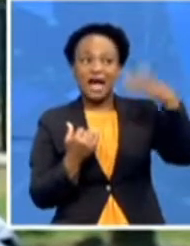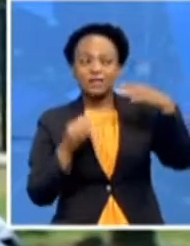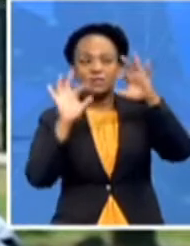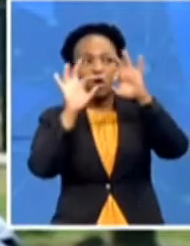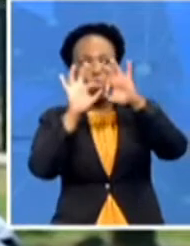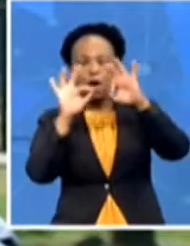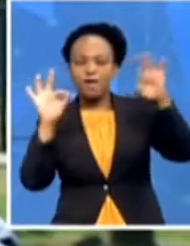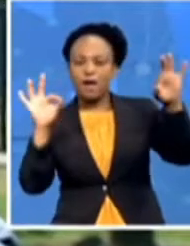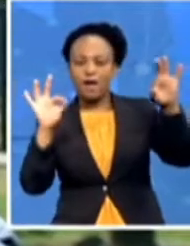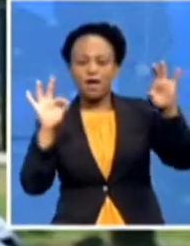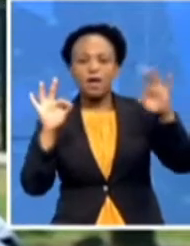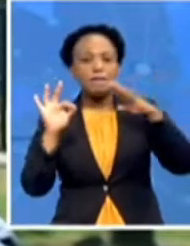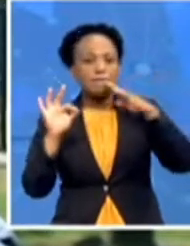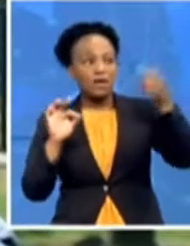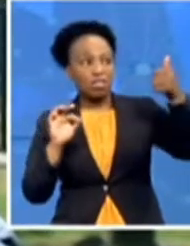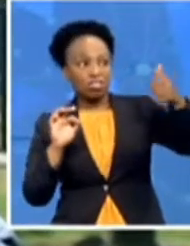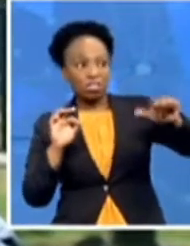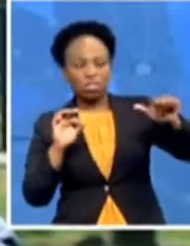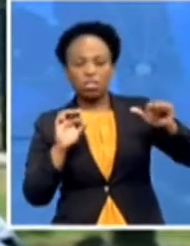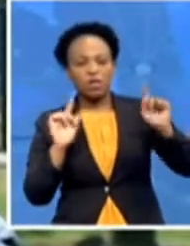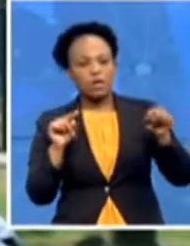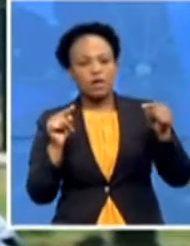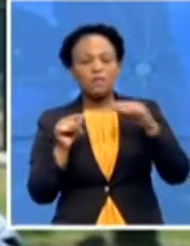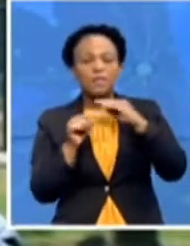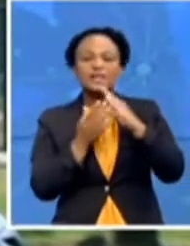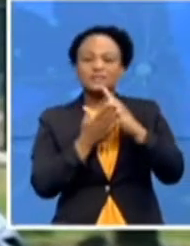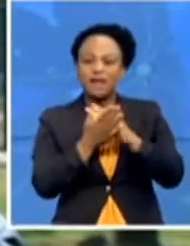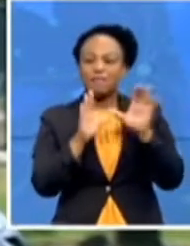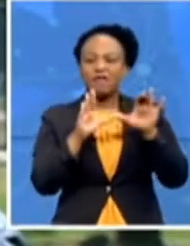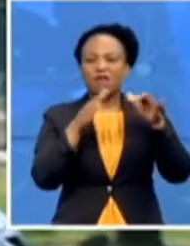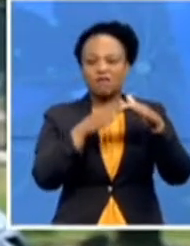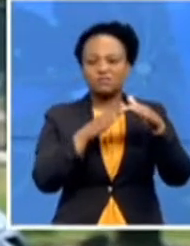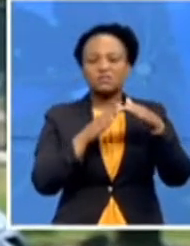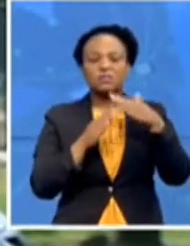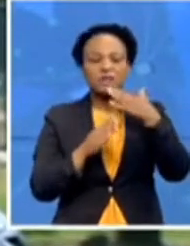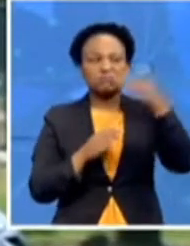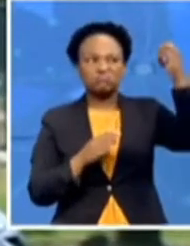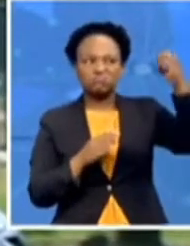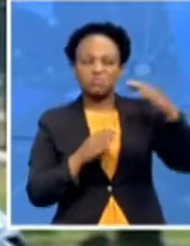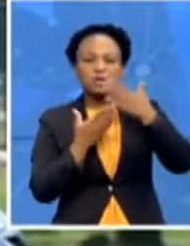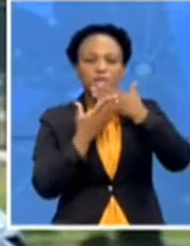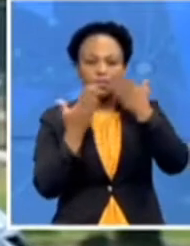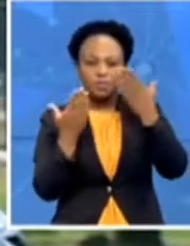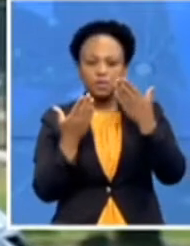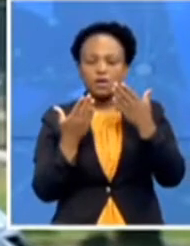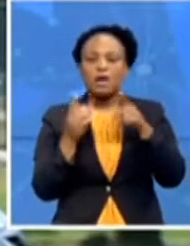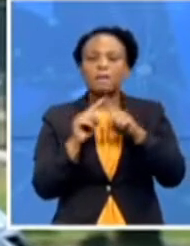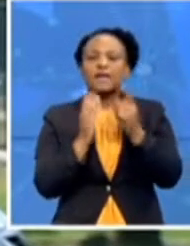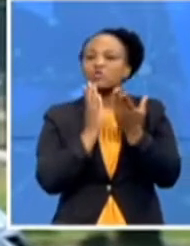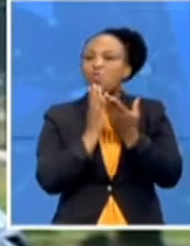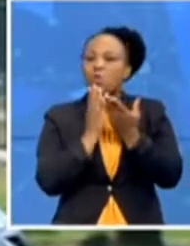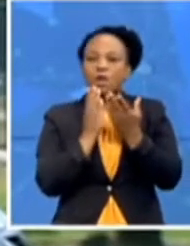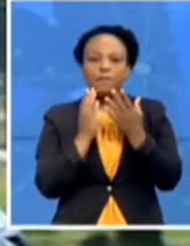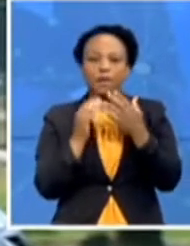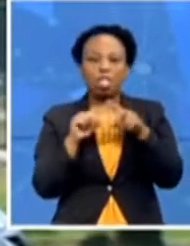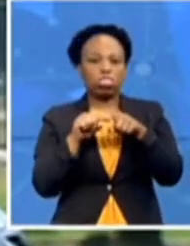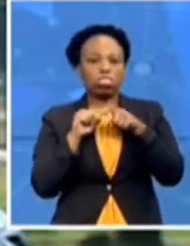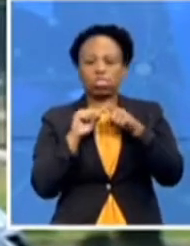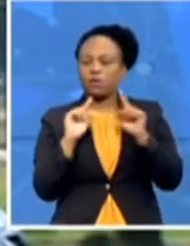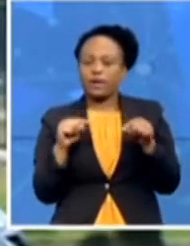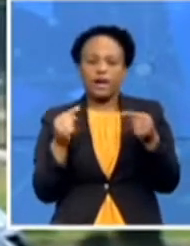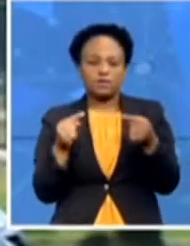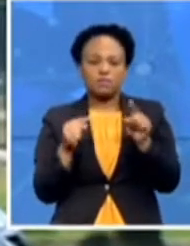electricity in certain blocks. That's how we cope because we can't let the school stand still. So we're trying to do so that the school at least can go on because